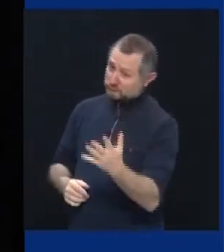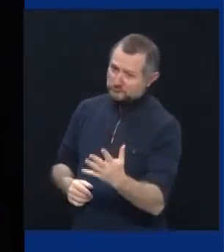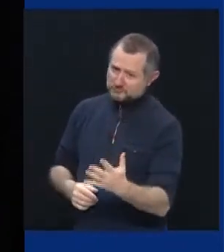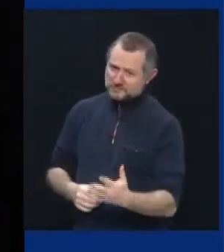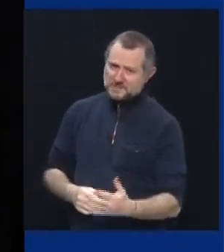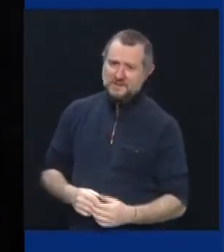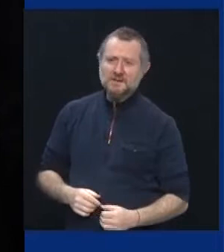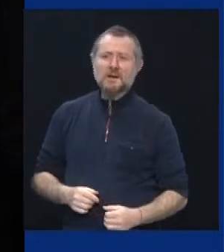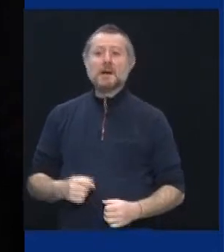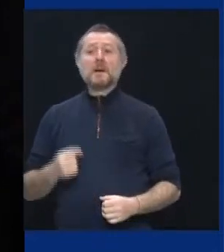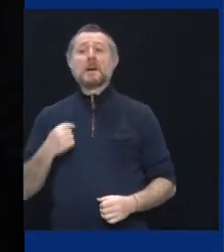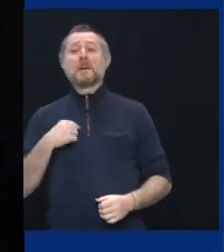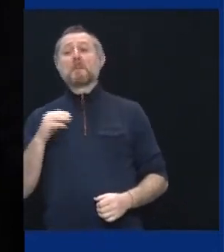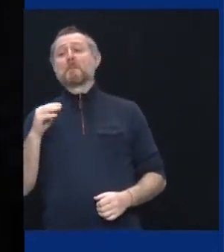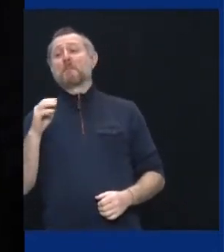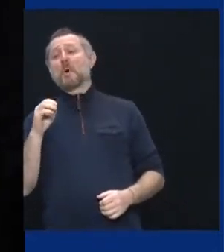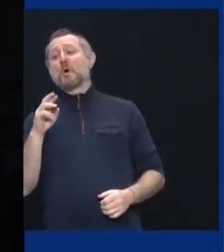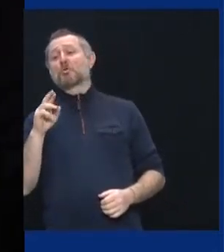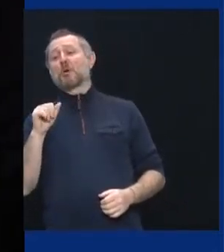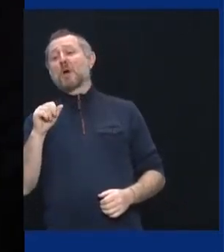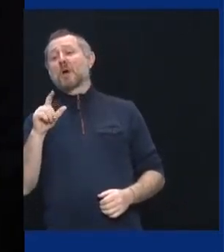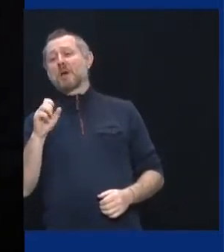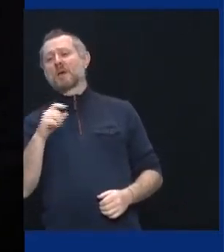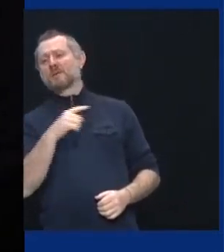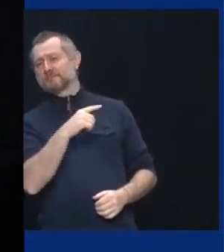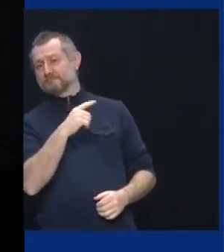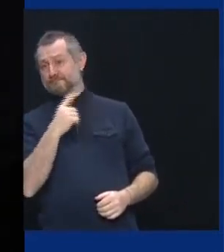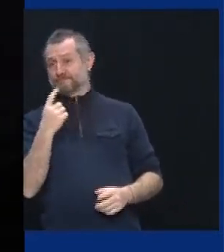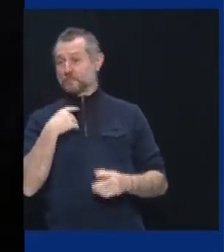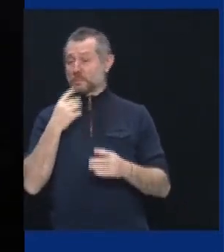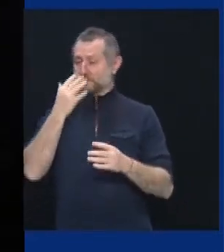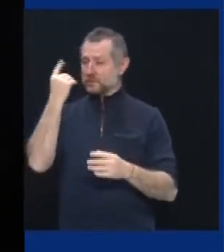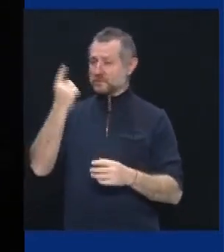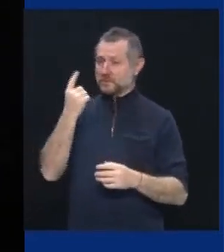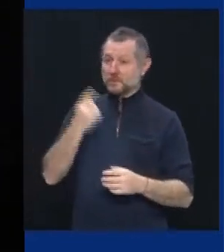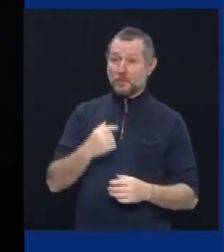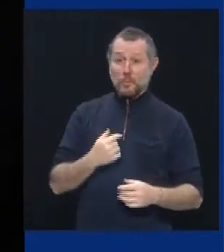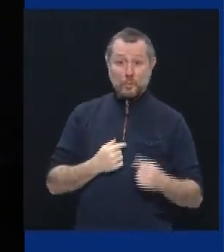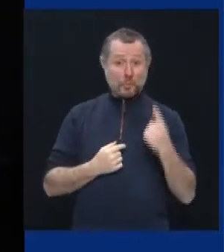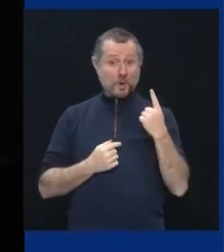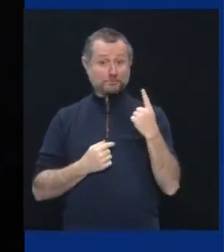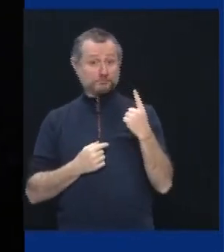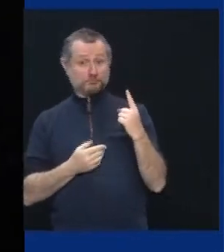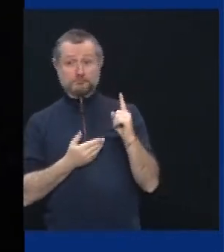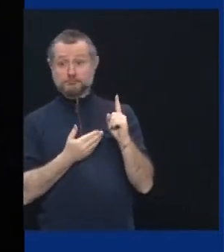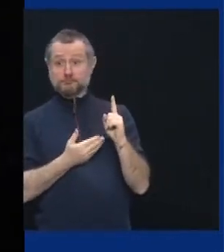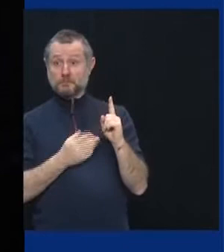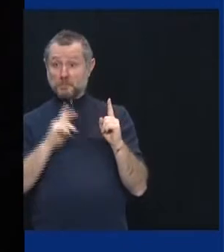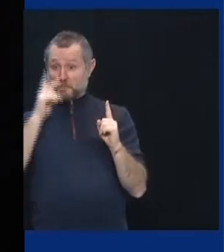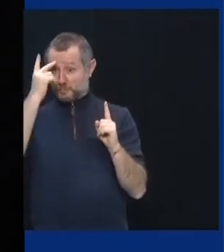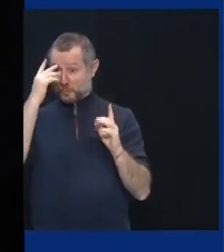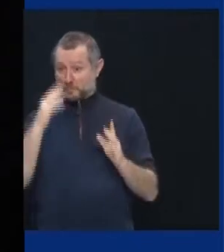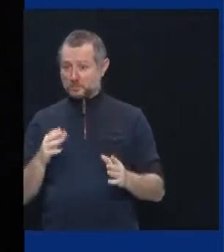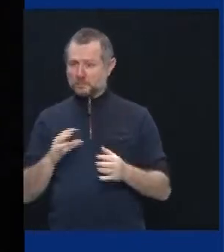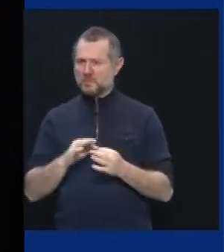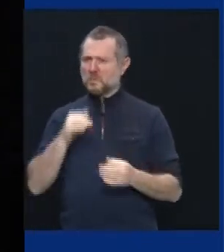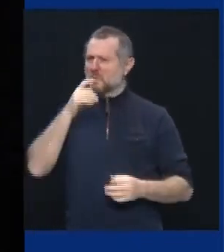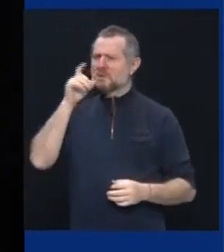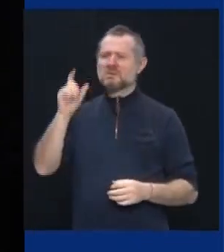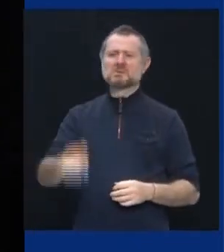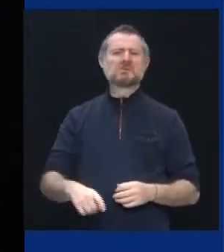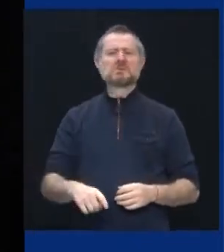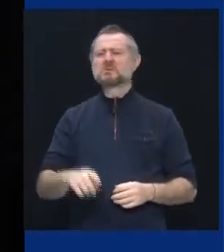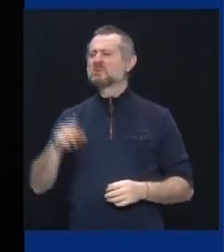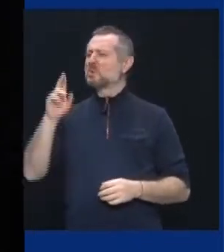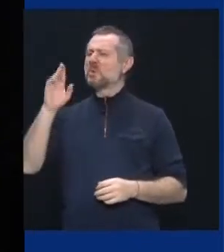Mario forgot one thing. We had an elected official say we don't need no Urban League here. Mm-hmm. And Keith Wright and Hazel